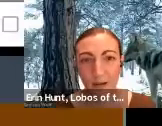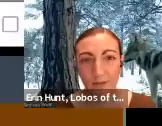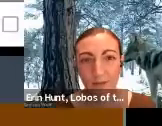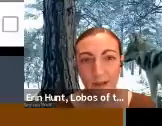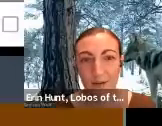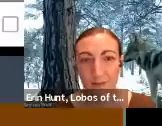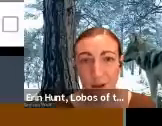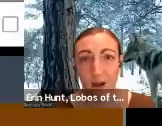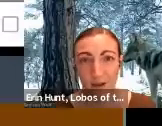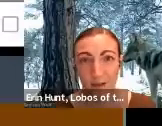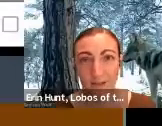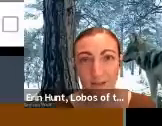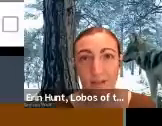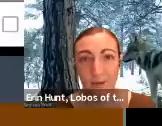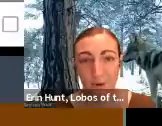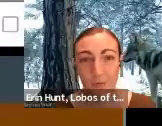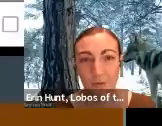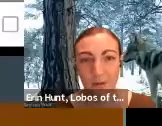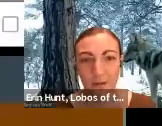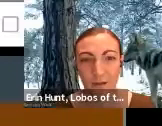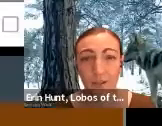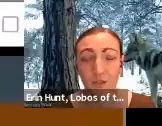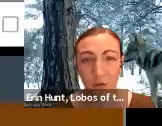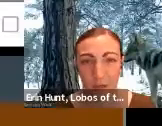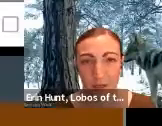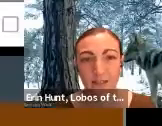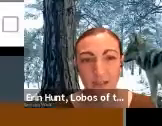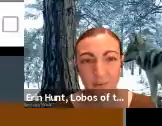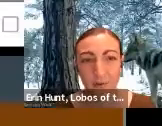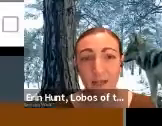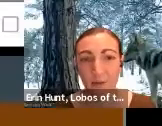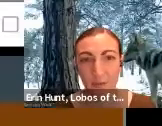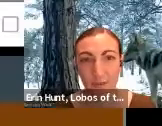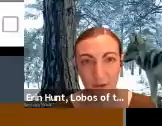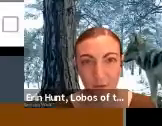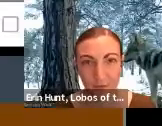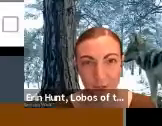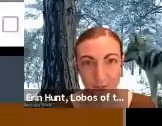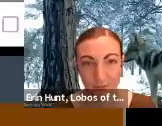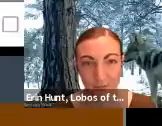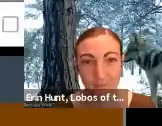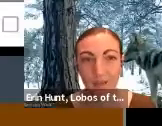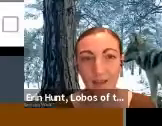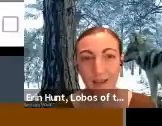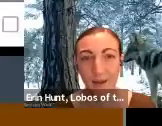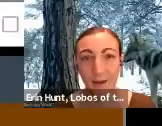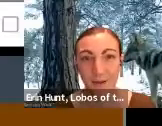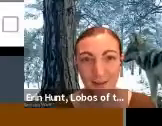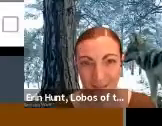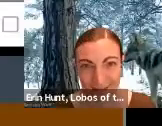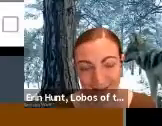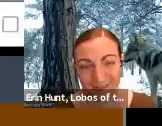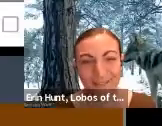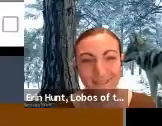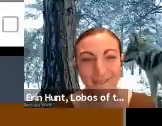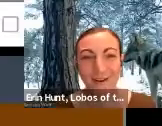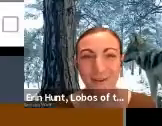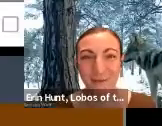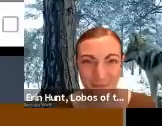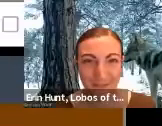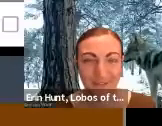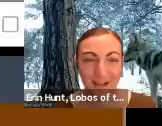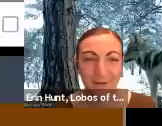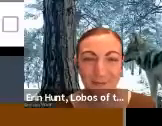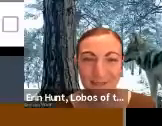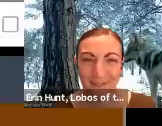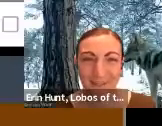now, when? And if not us, then who? Join us in fighting for their future. I want to thank you